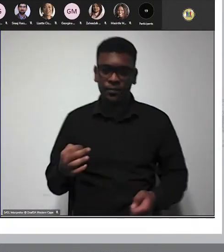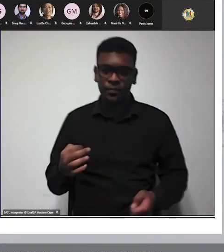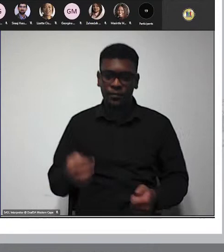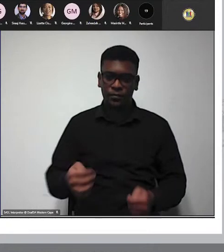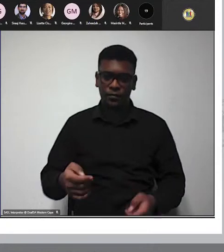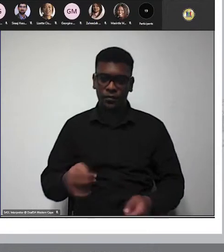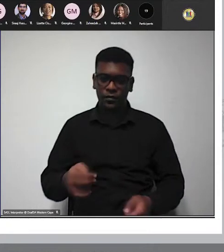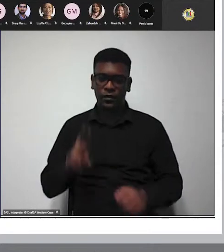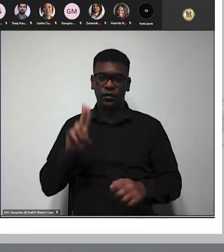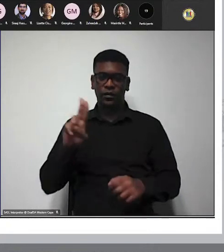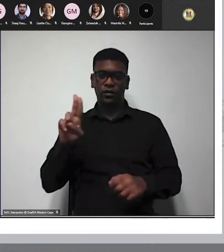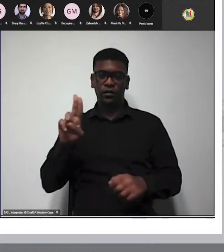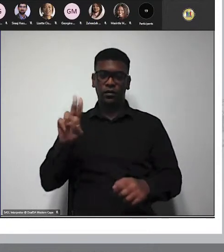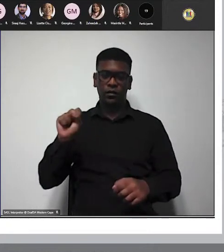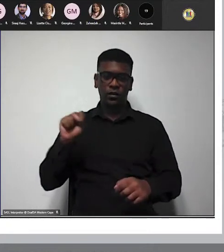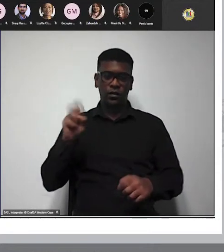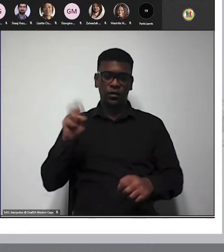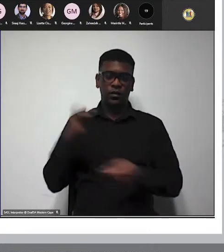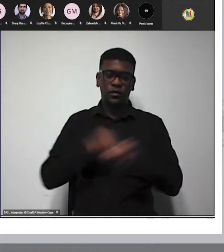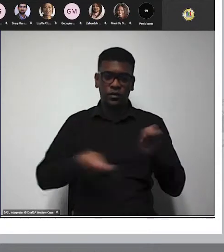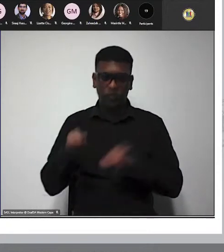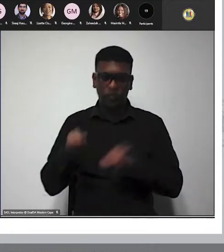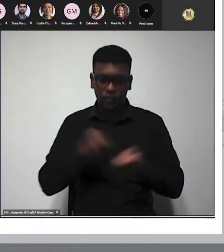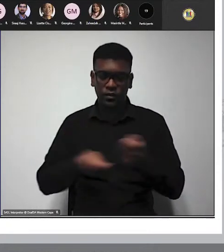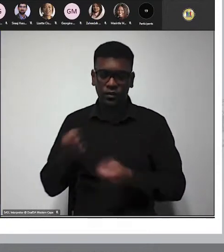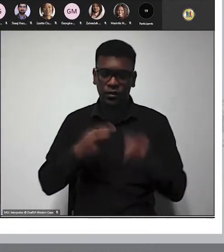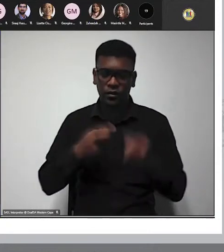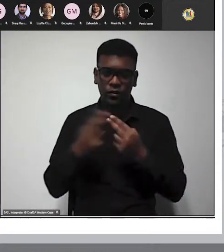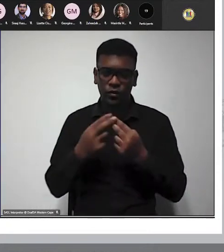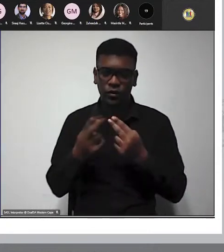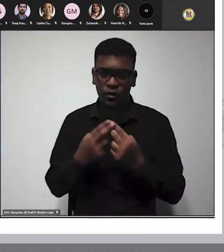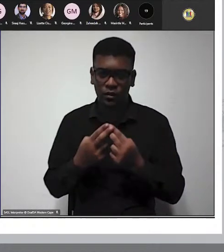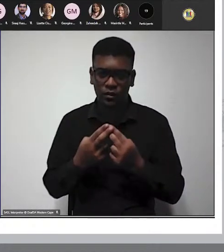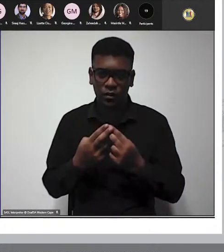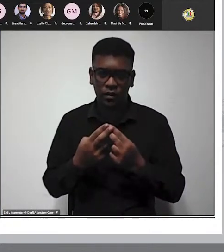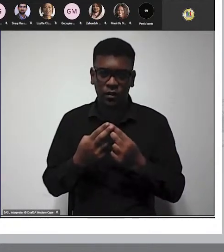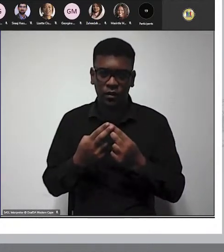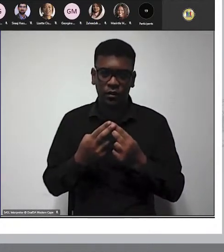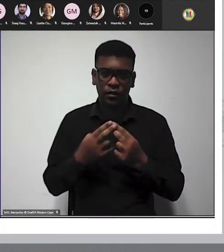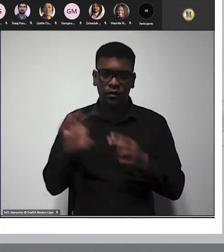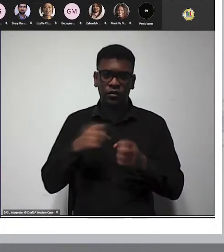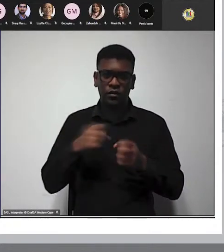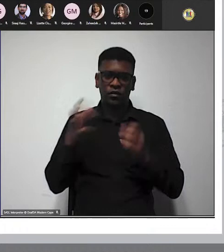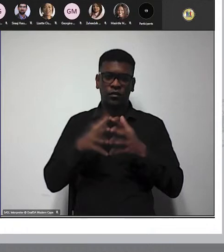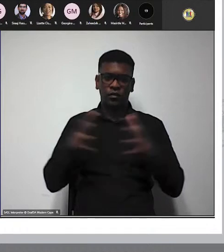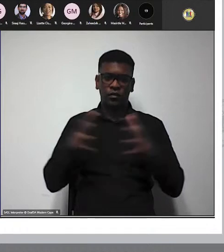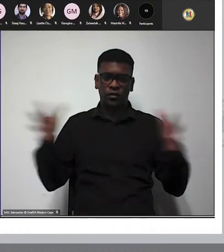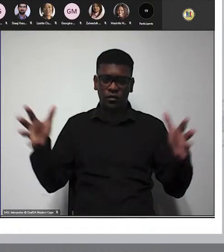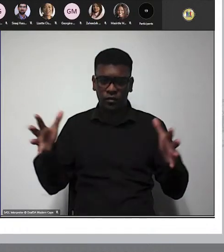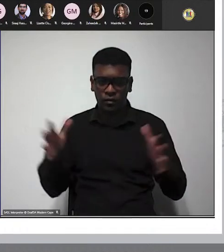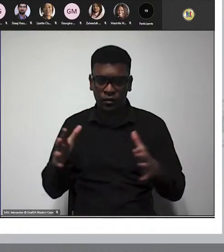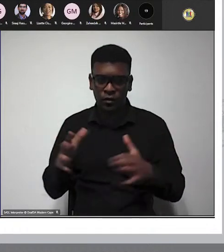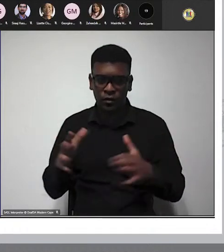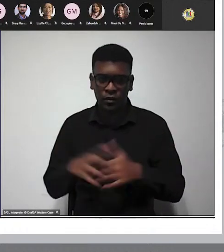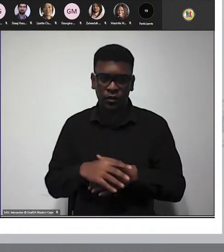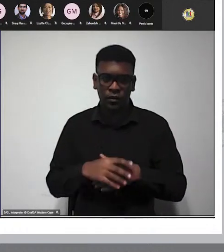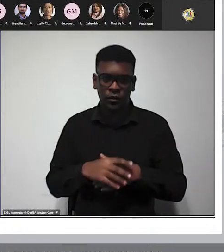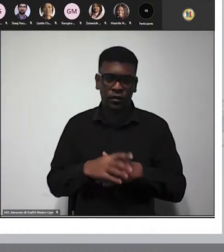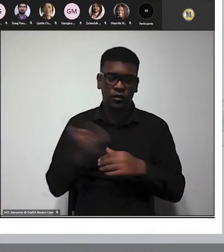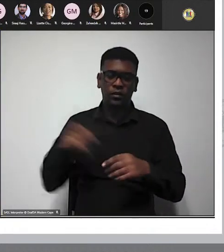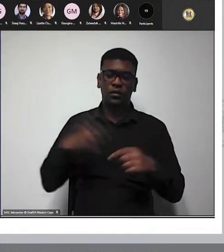US free trade agreements tend to include more broadly digital trade, services trade,